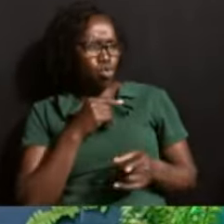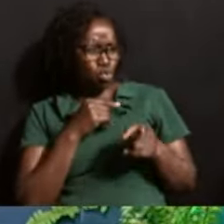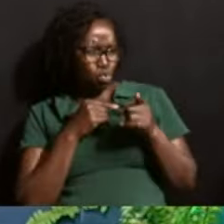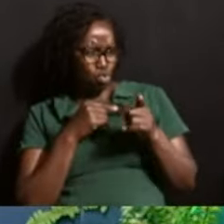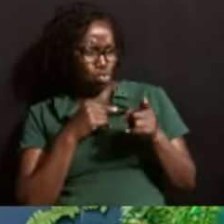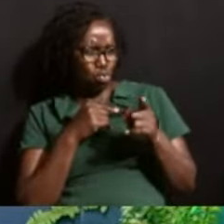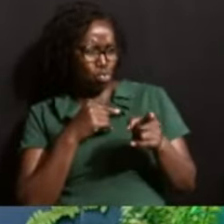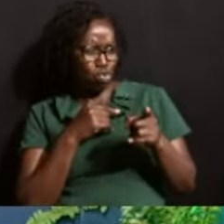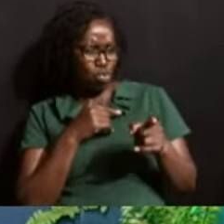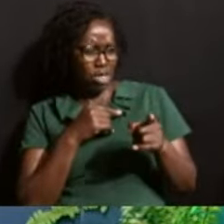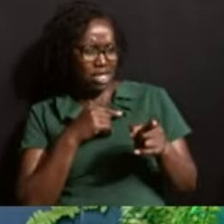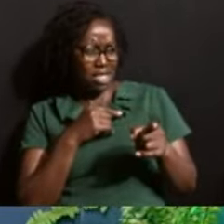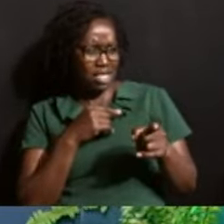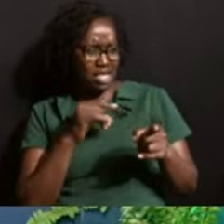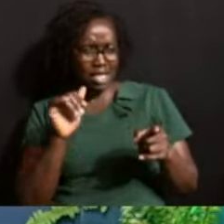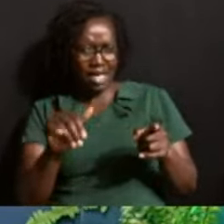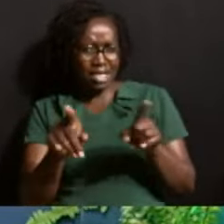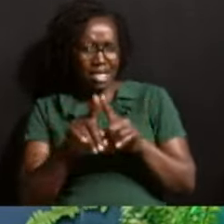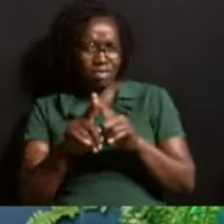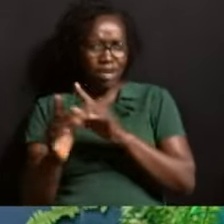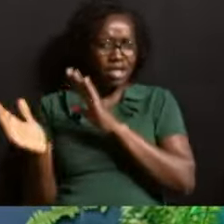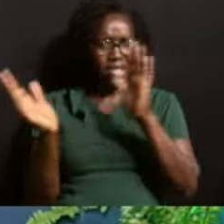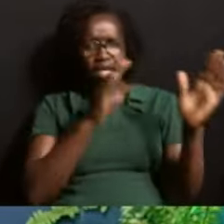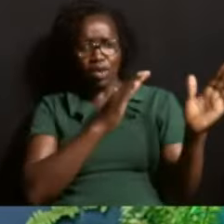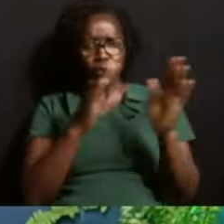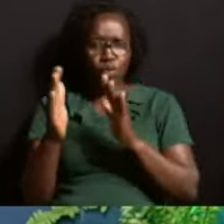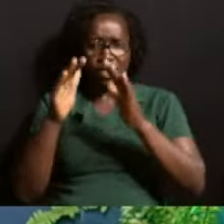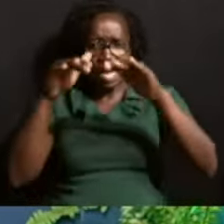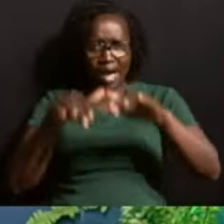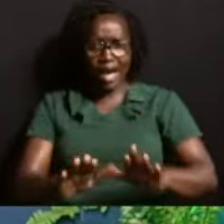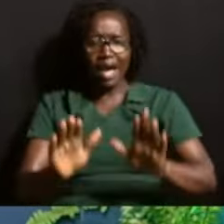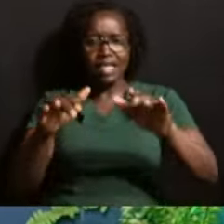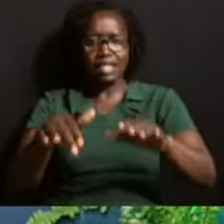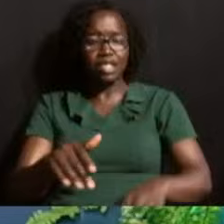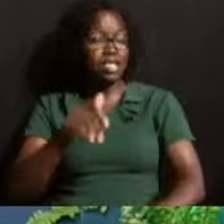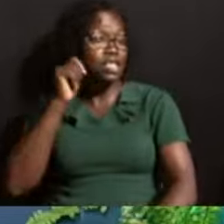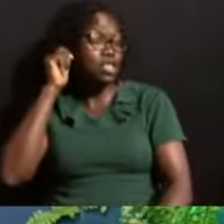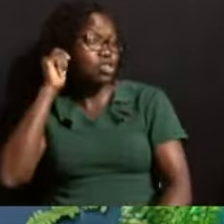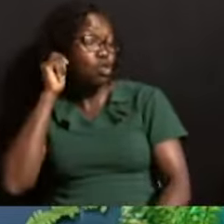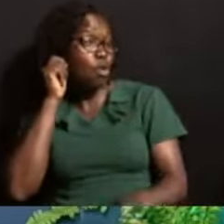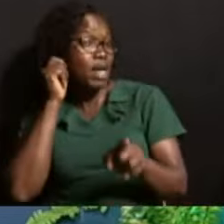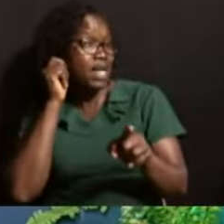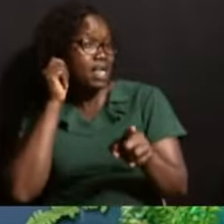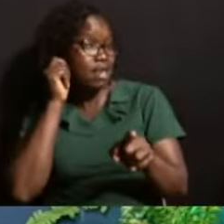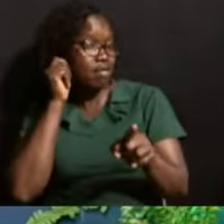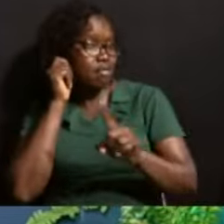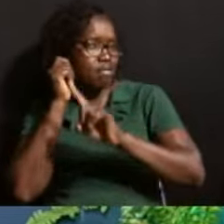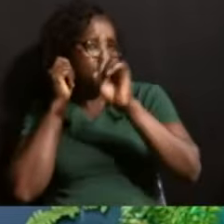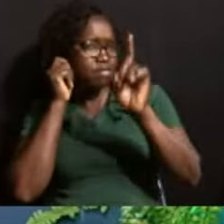can this be that even the wind and the sea obey him?